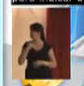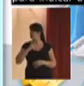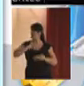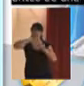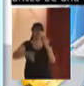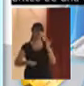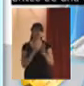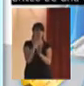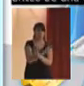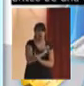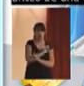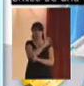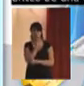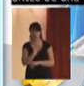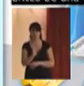dot.